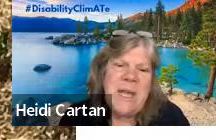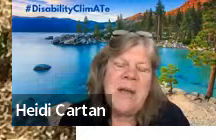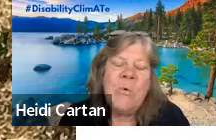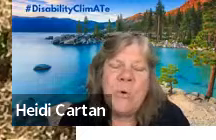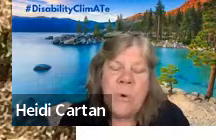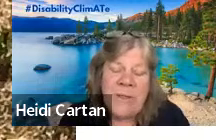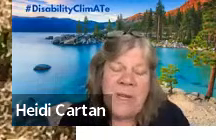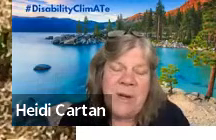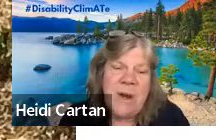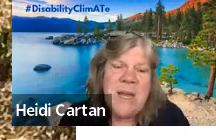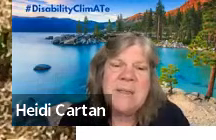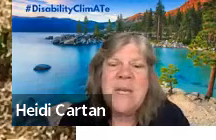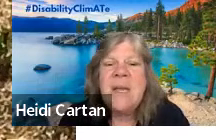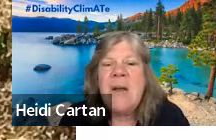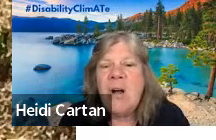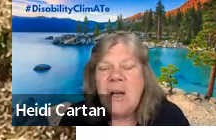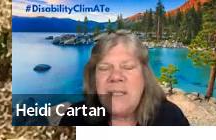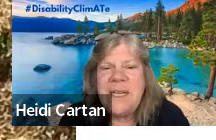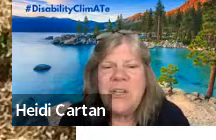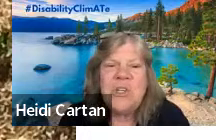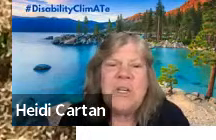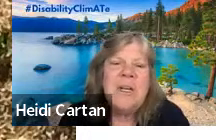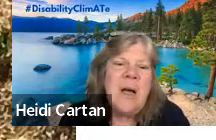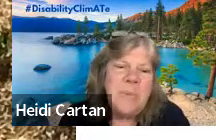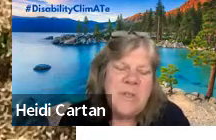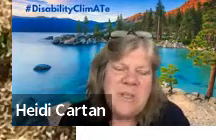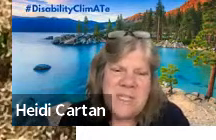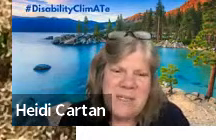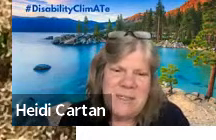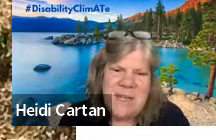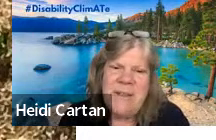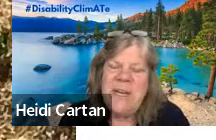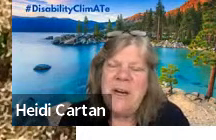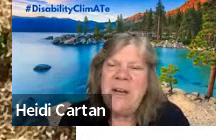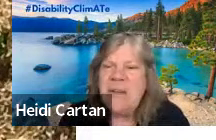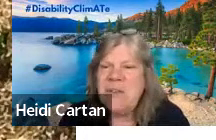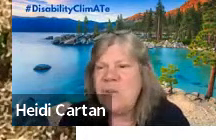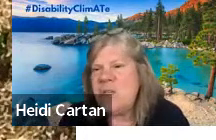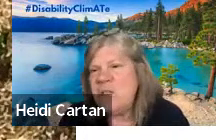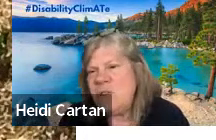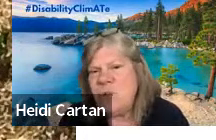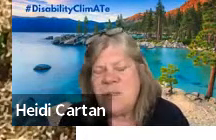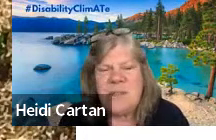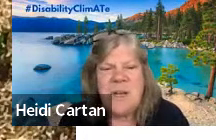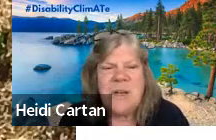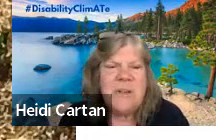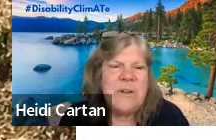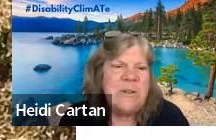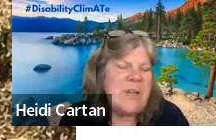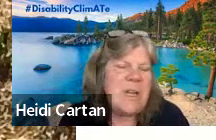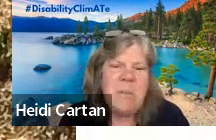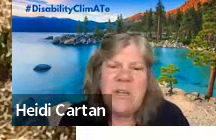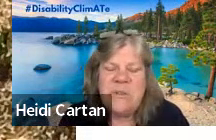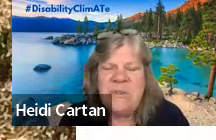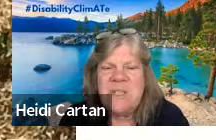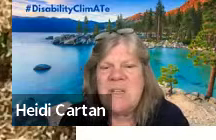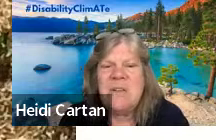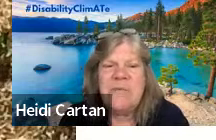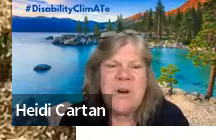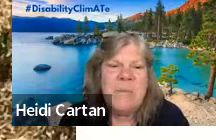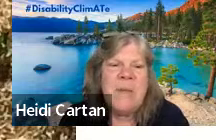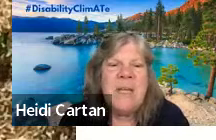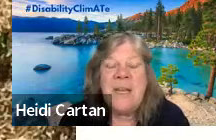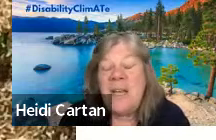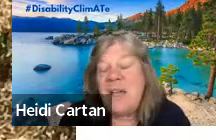they stay or where they graze on leash up to the seed to salad area, so that students, young adults, anybody who's